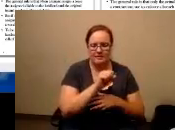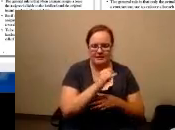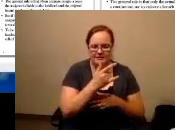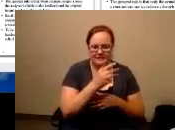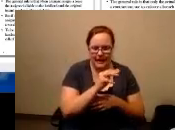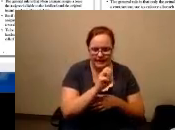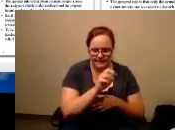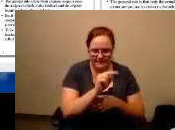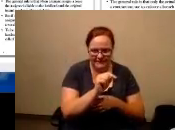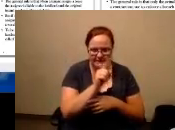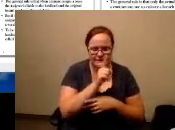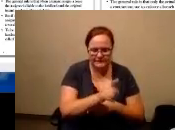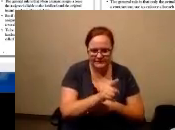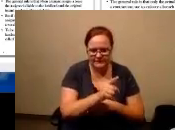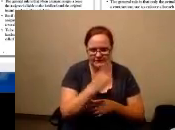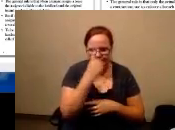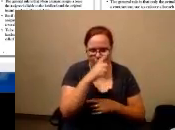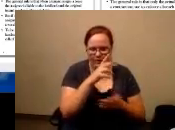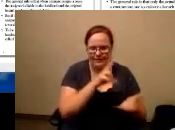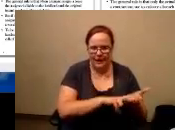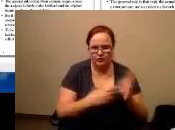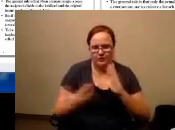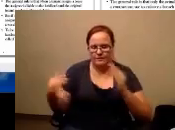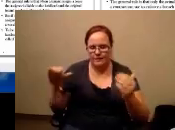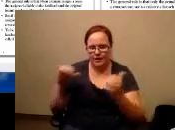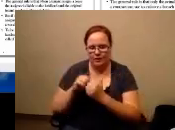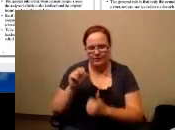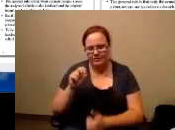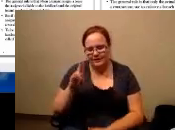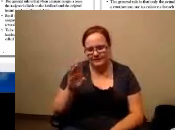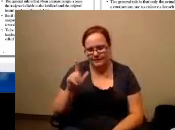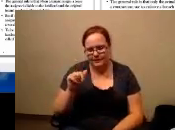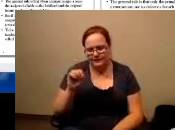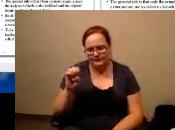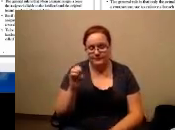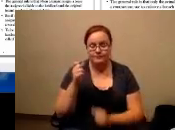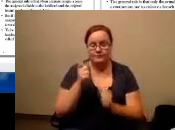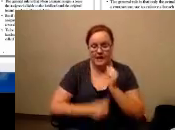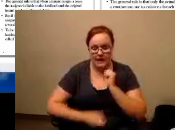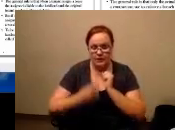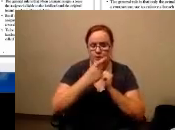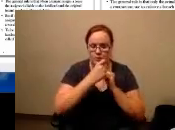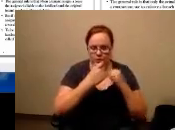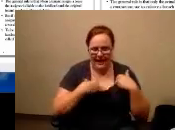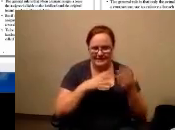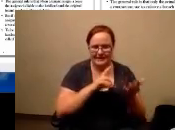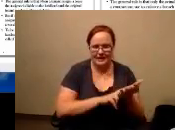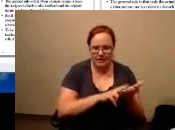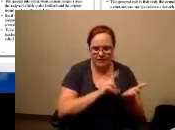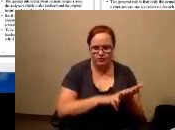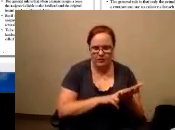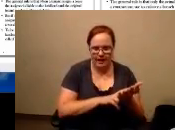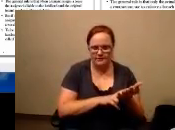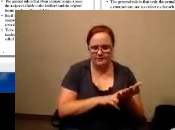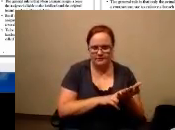a contract versus a sublease. Anyone who has a contract,